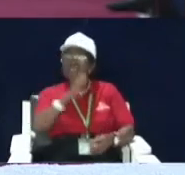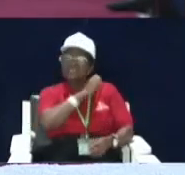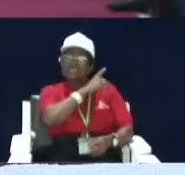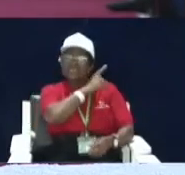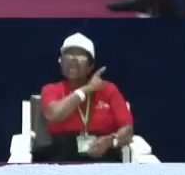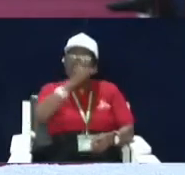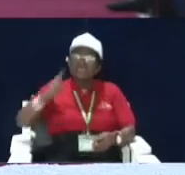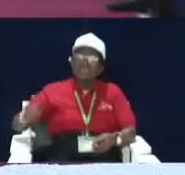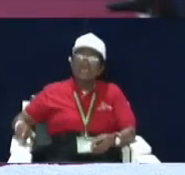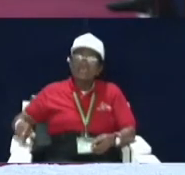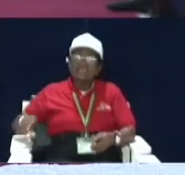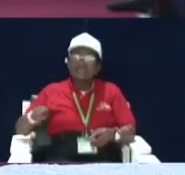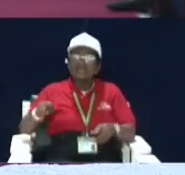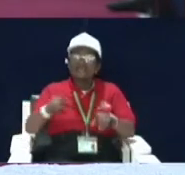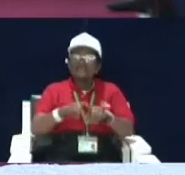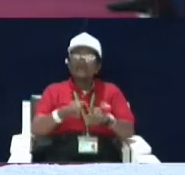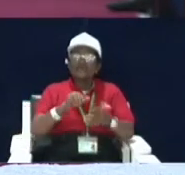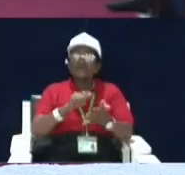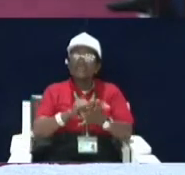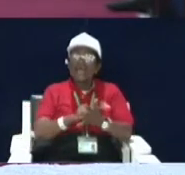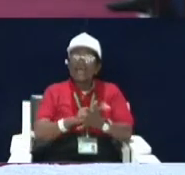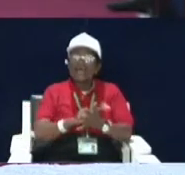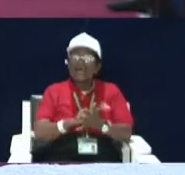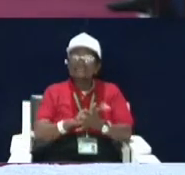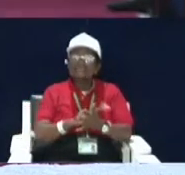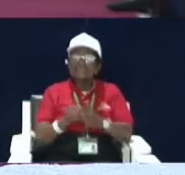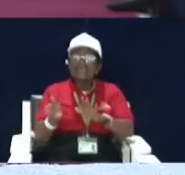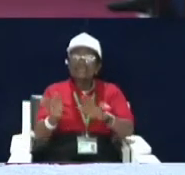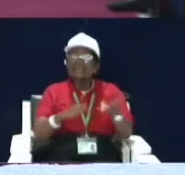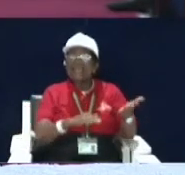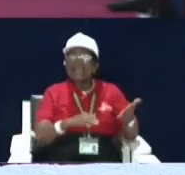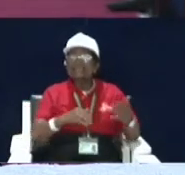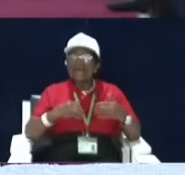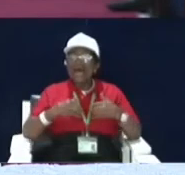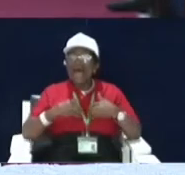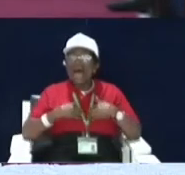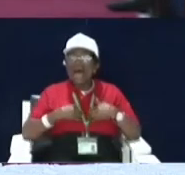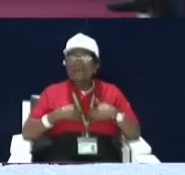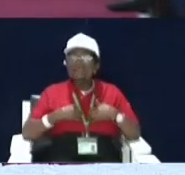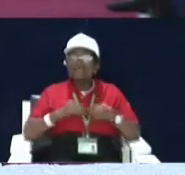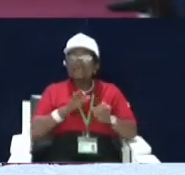death had sufficient substitution.